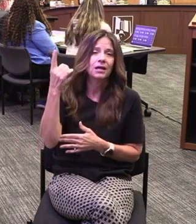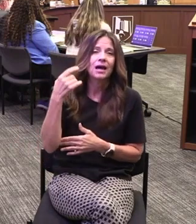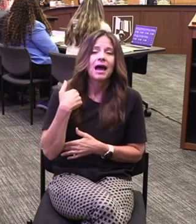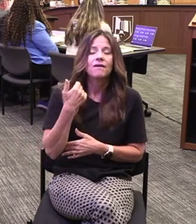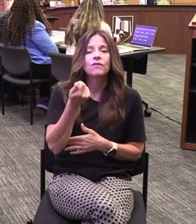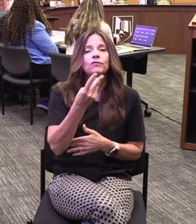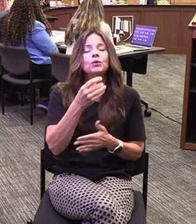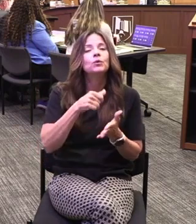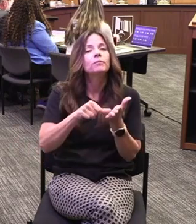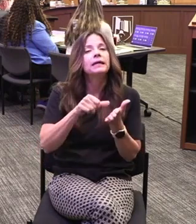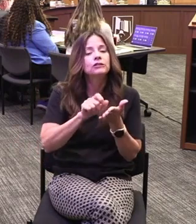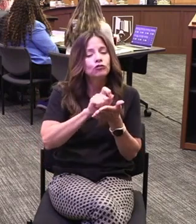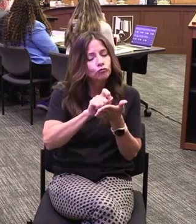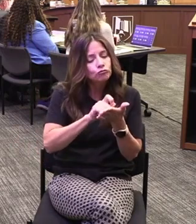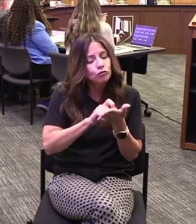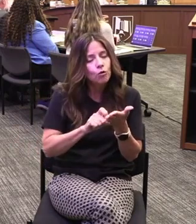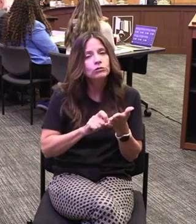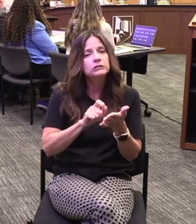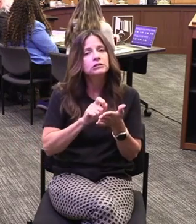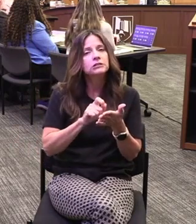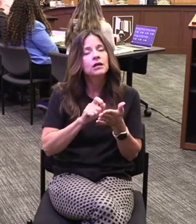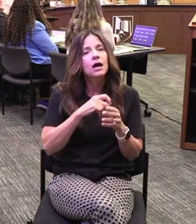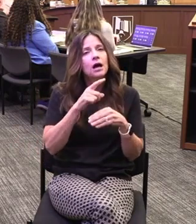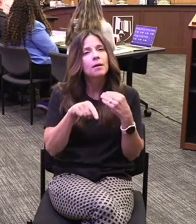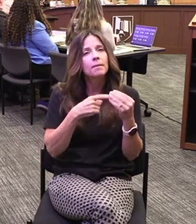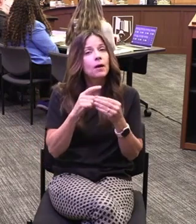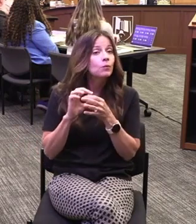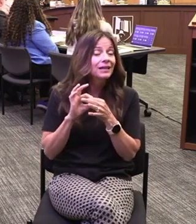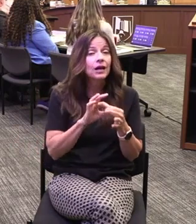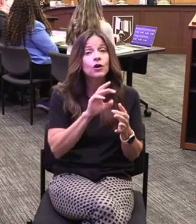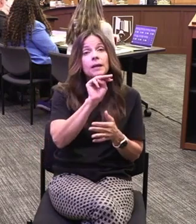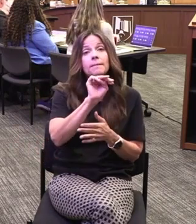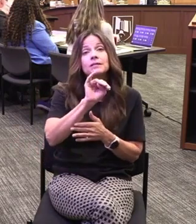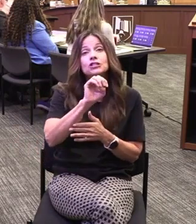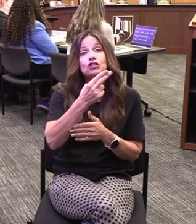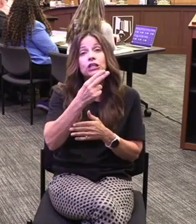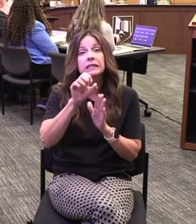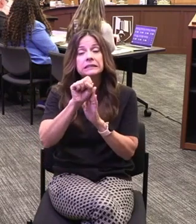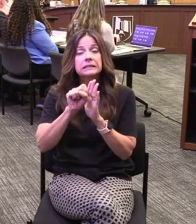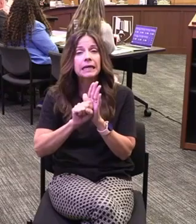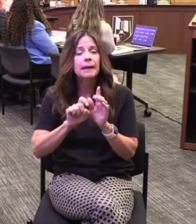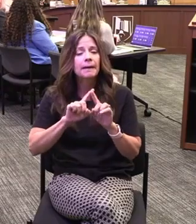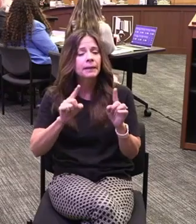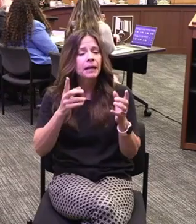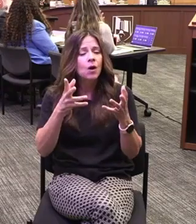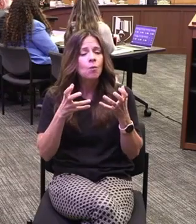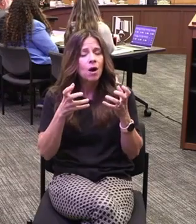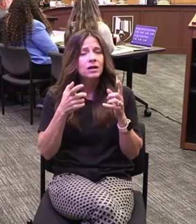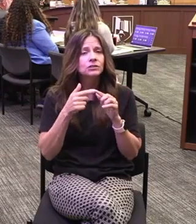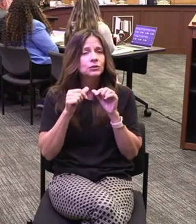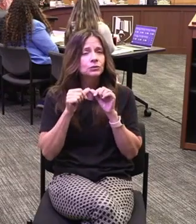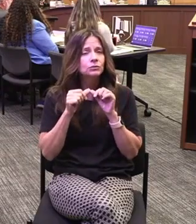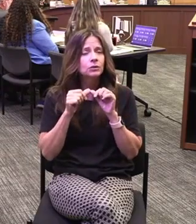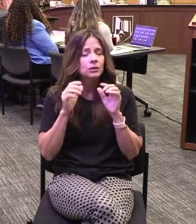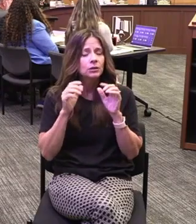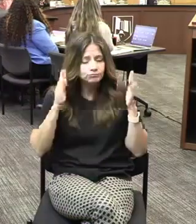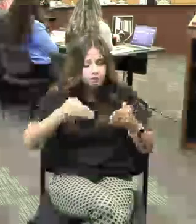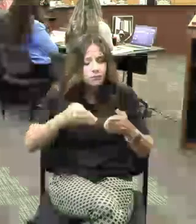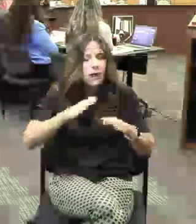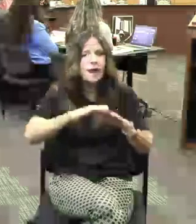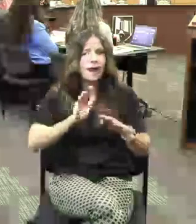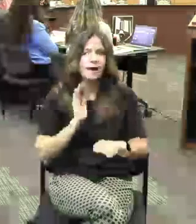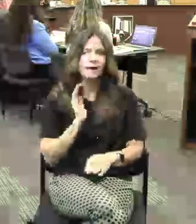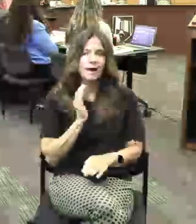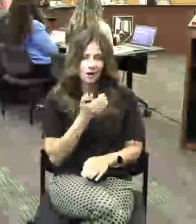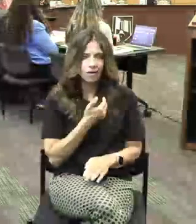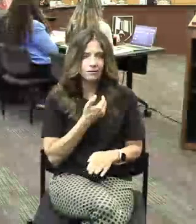of notes that I had written regarding Michigan State, but I want to go on to stay with us. We're done with Michigan State